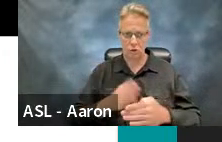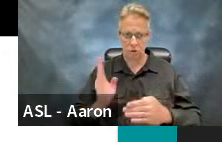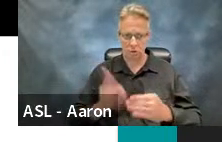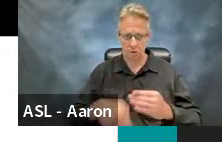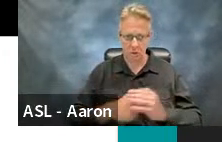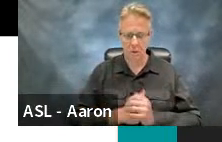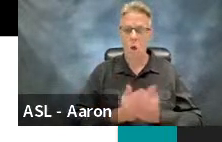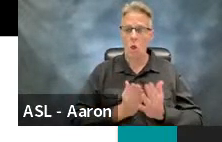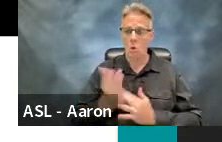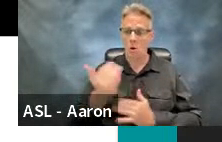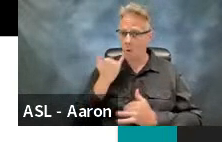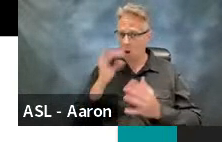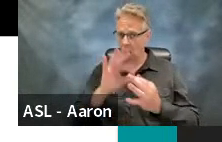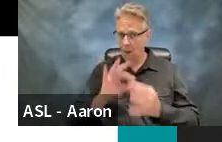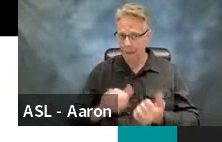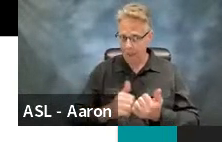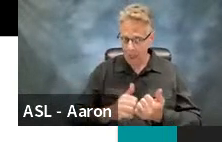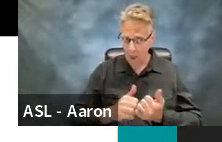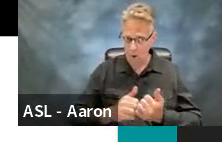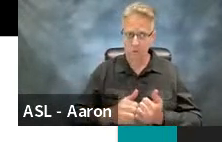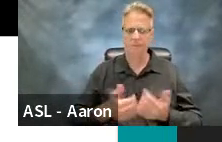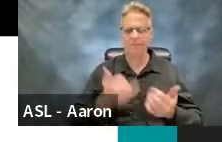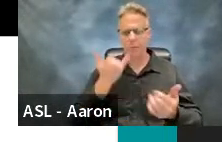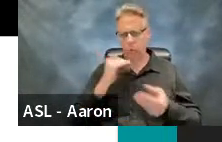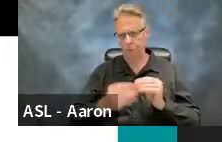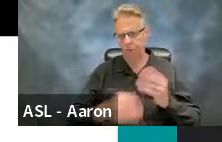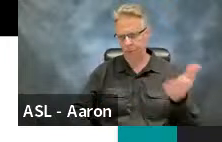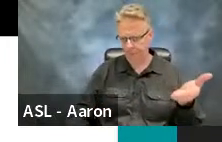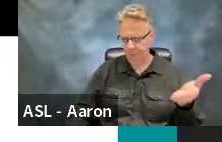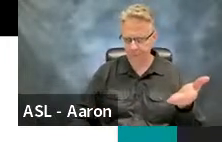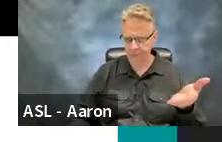comment by phone, you may dial